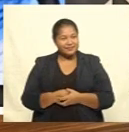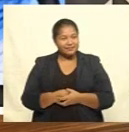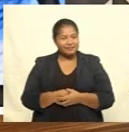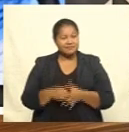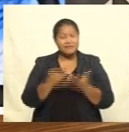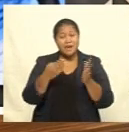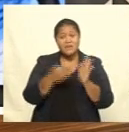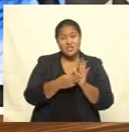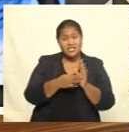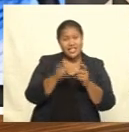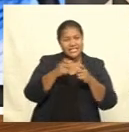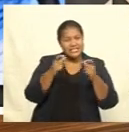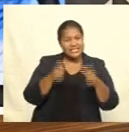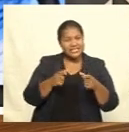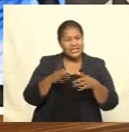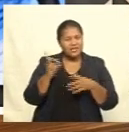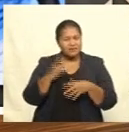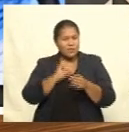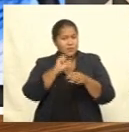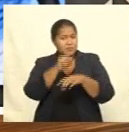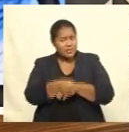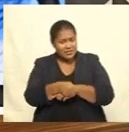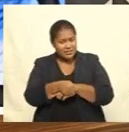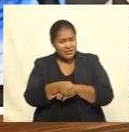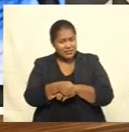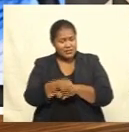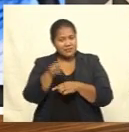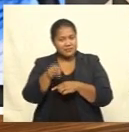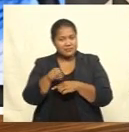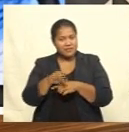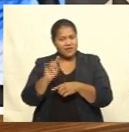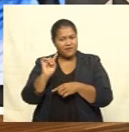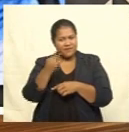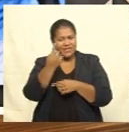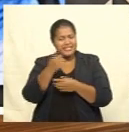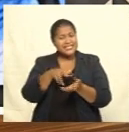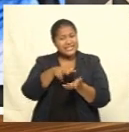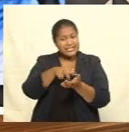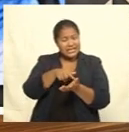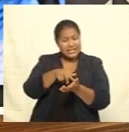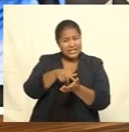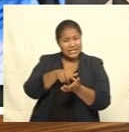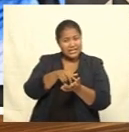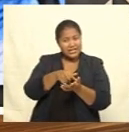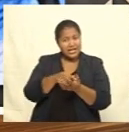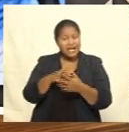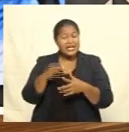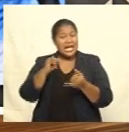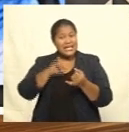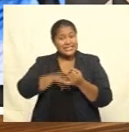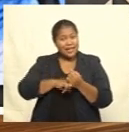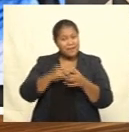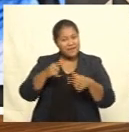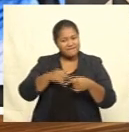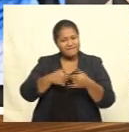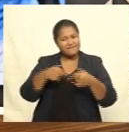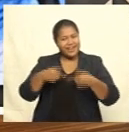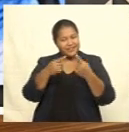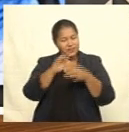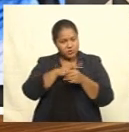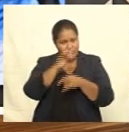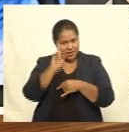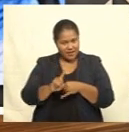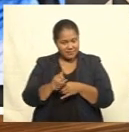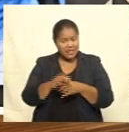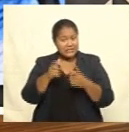Manchester City came from behind to beat Paris Saint-Germain in the first leg of the European Champions League semi-final today. City scoring 2